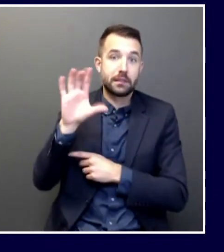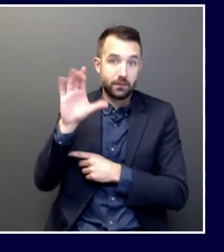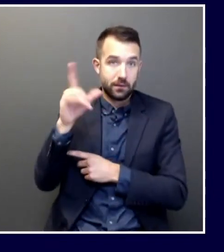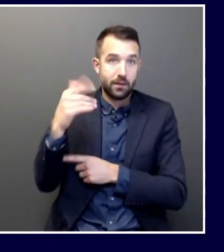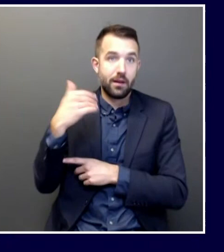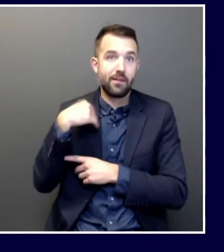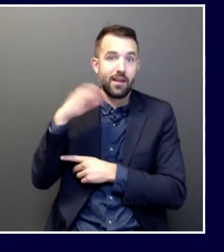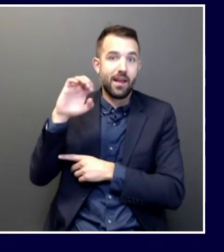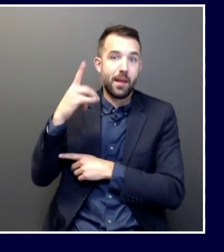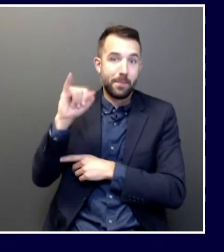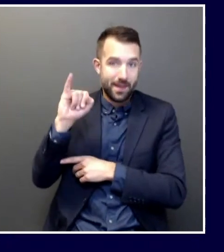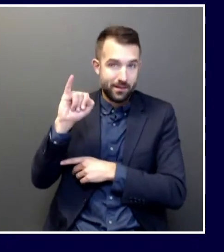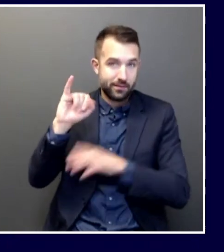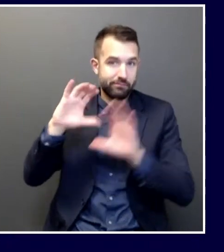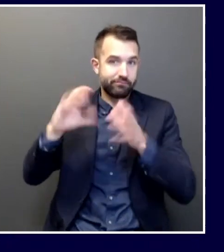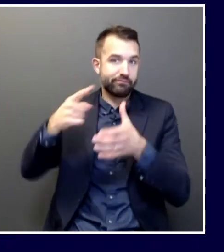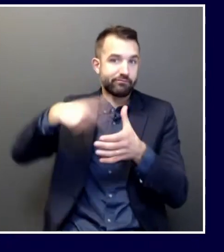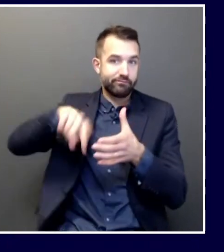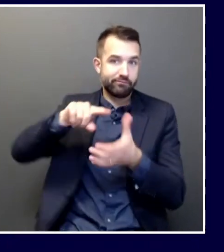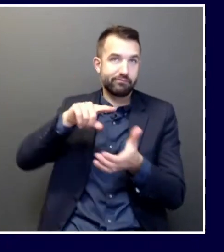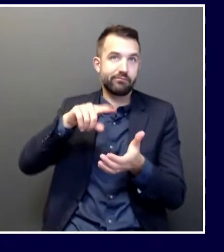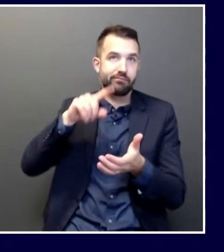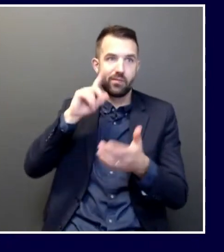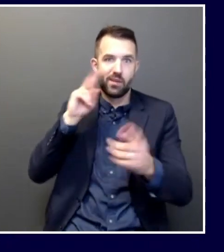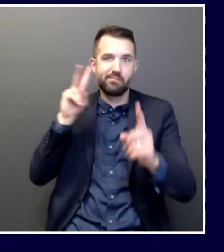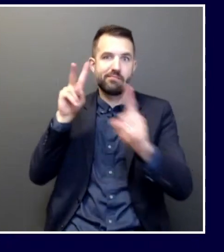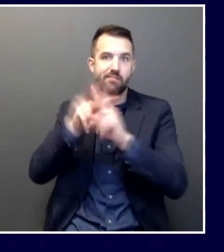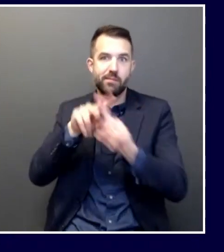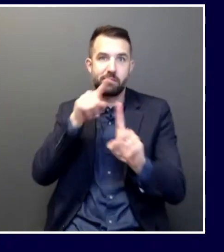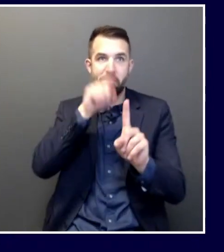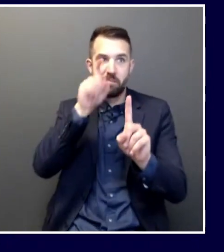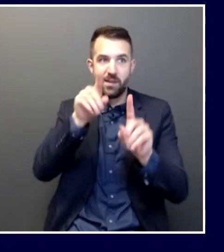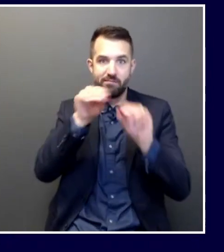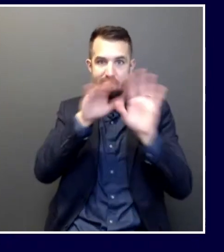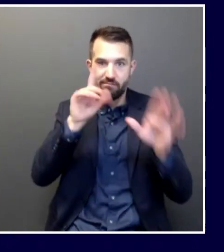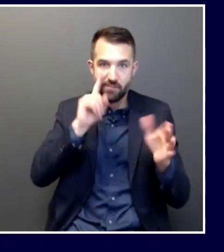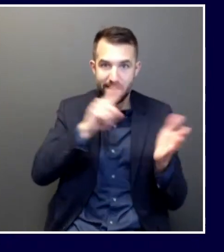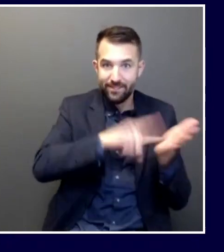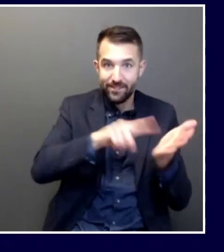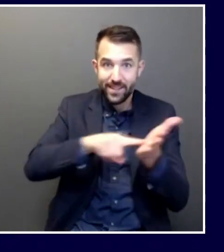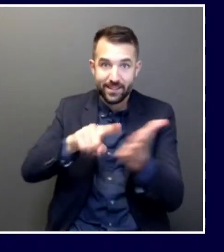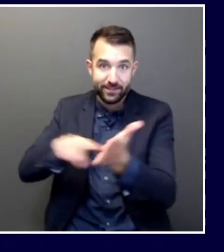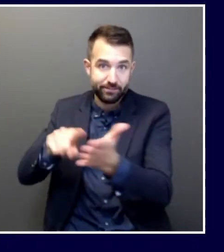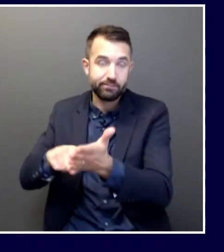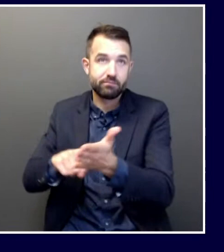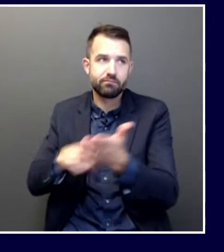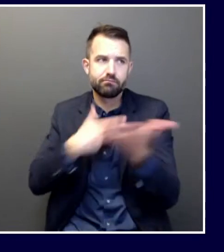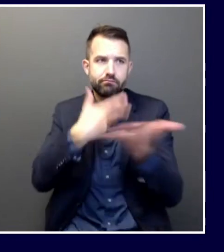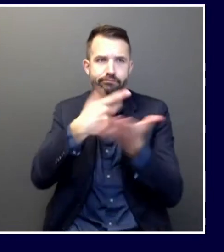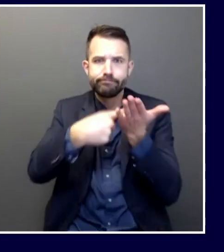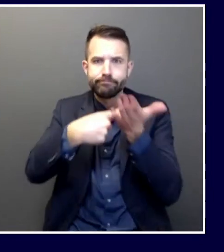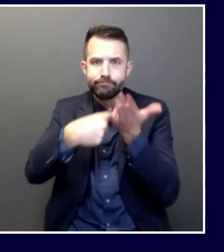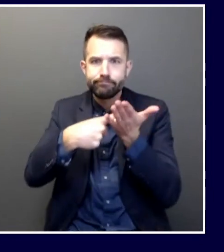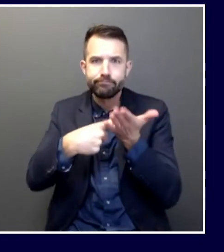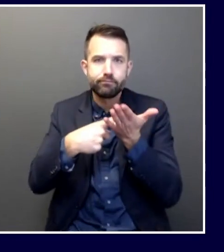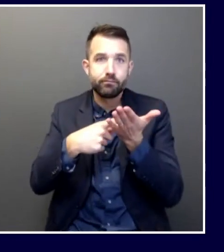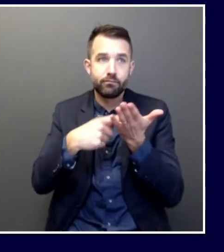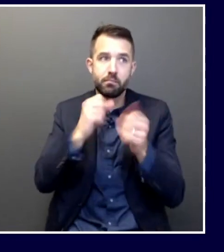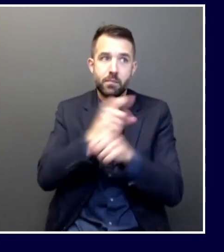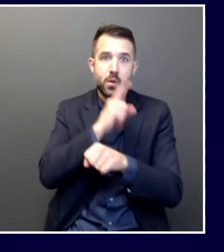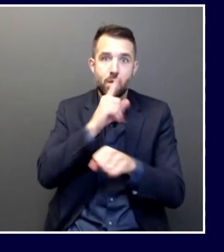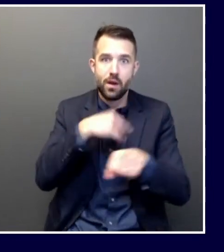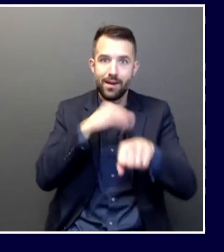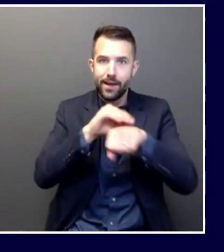dedicated toward outbreaks in facilities of this sort. That individual has been working with the jail to provide guidance on infection